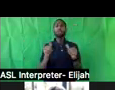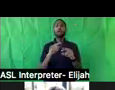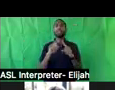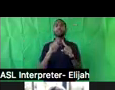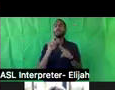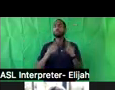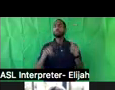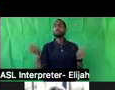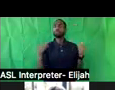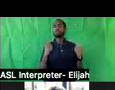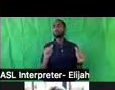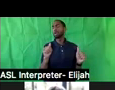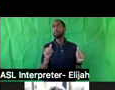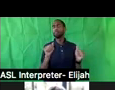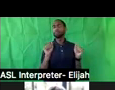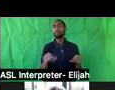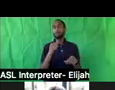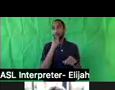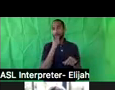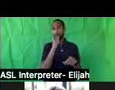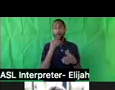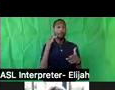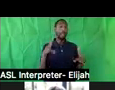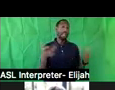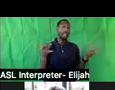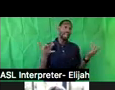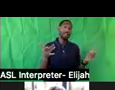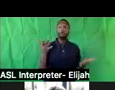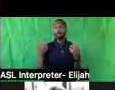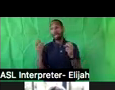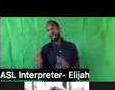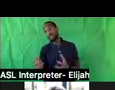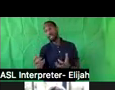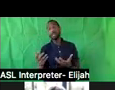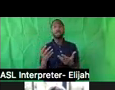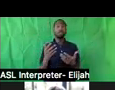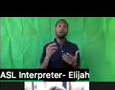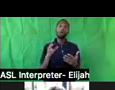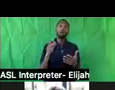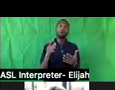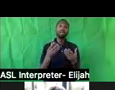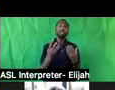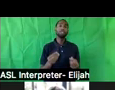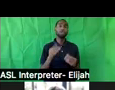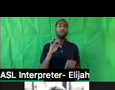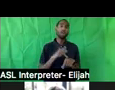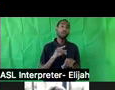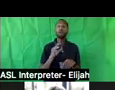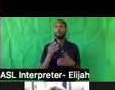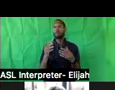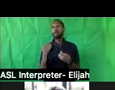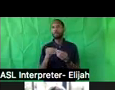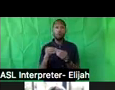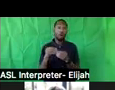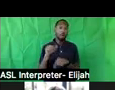on pressure too. If like a really light pressure, just some gentle contact, or if a more firm pressure feels good.